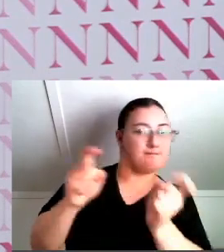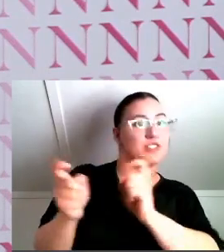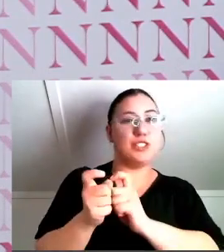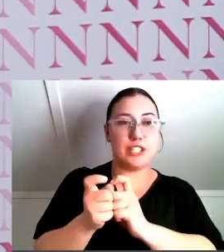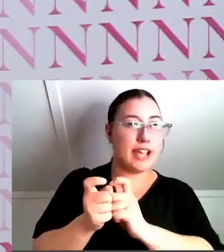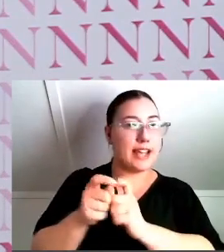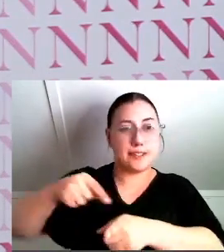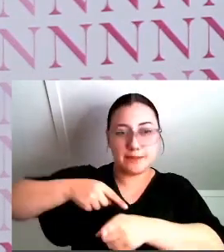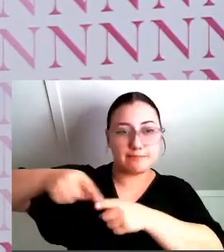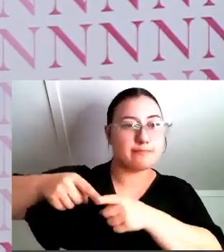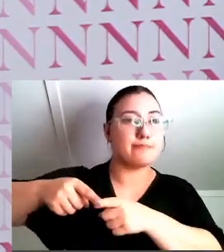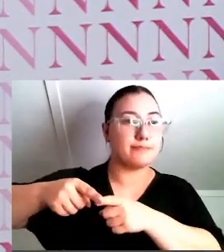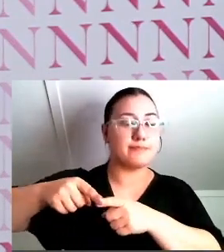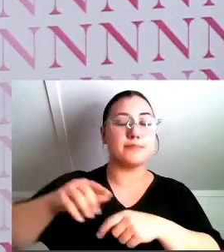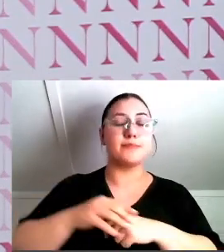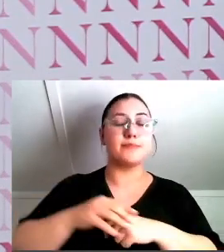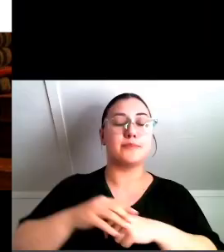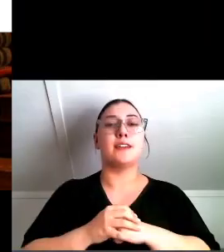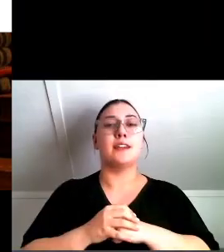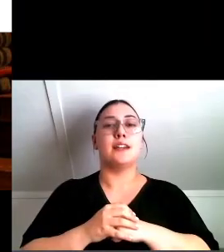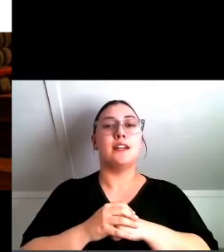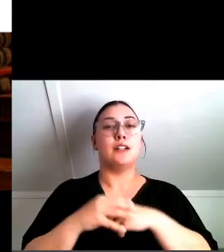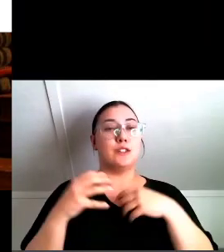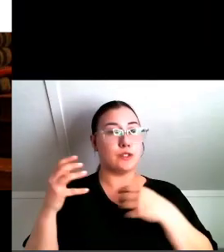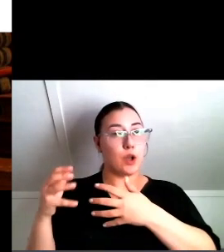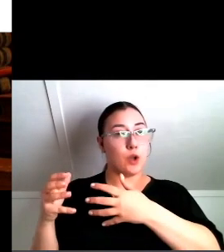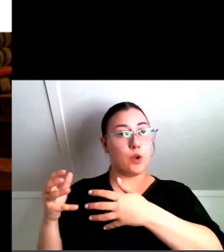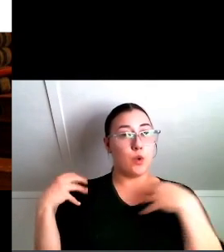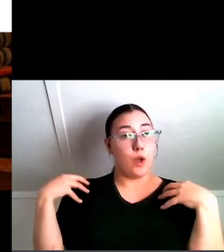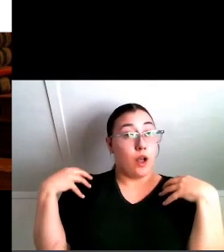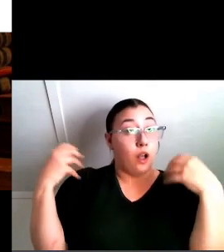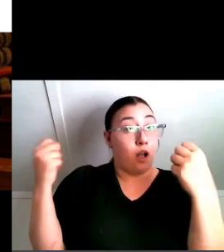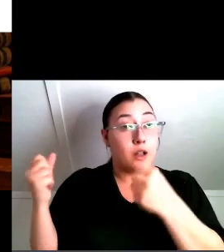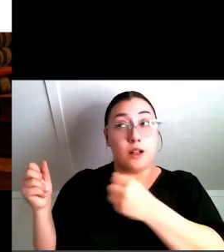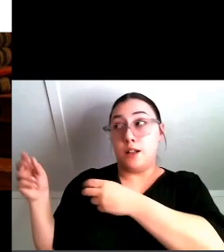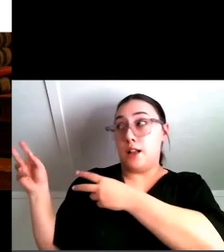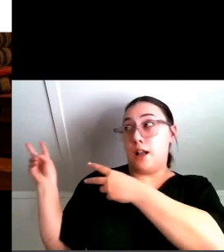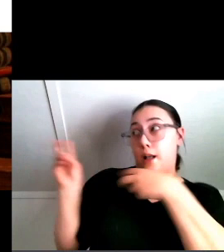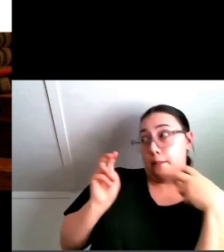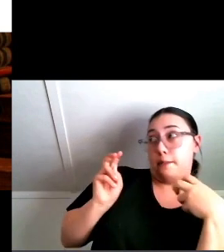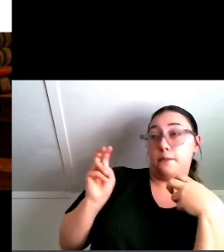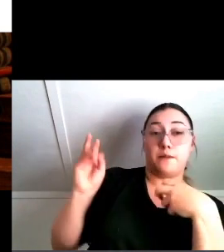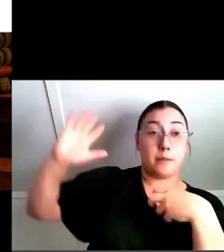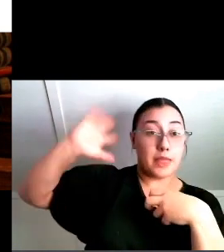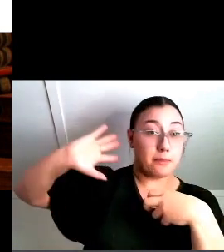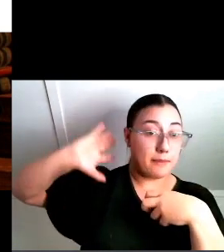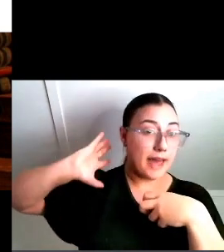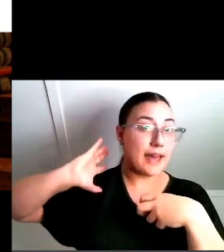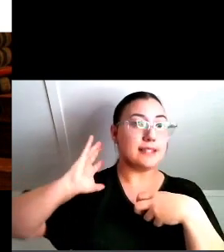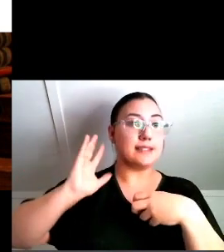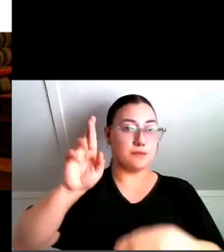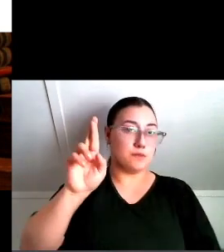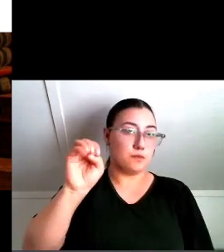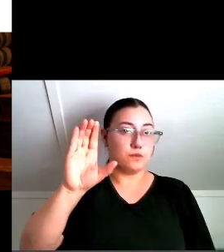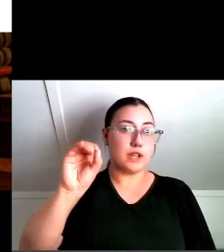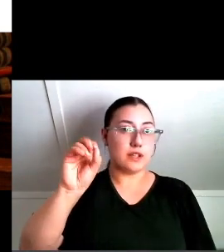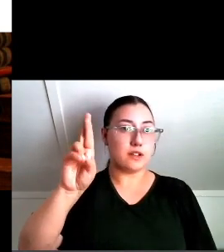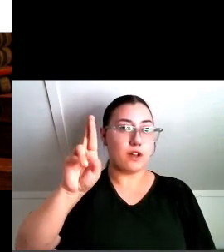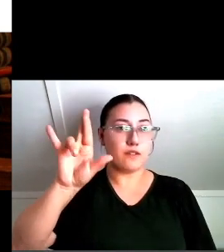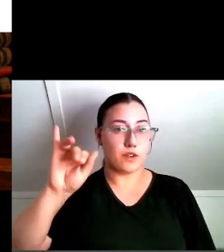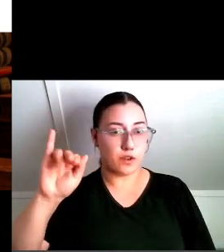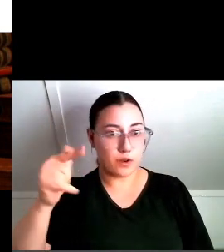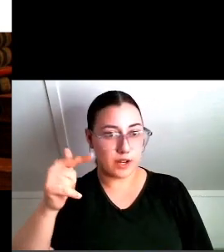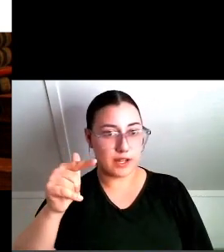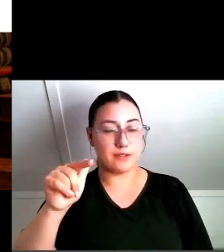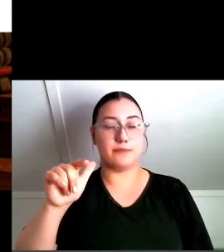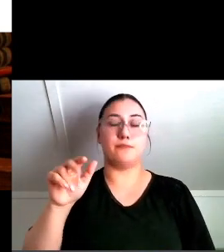Recovery is central to the work that I do as a scholar. What I'm trying to recover has everything to do with the stories that are being